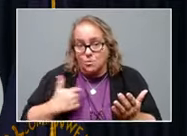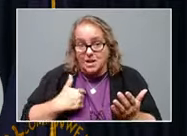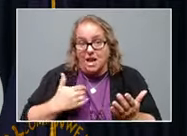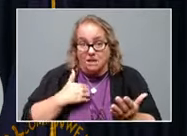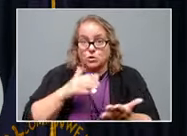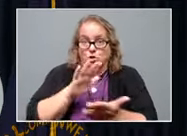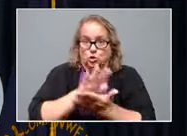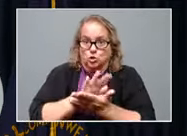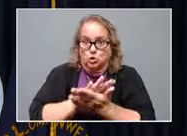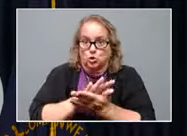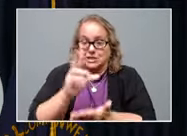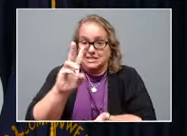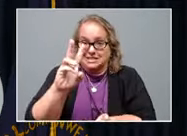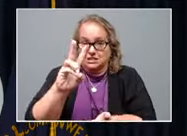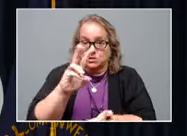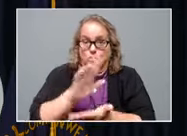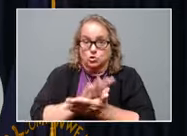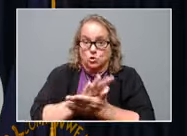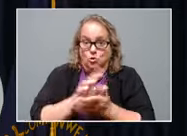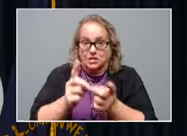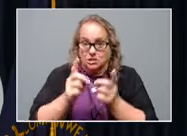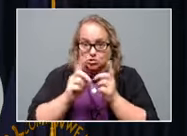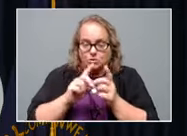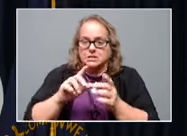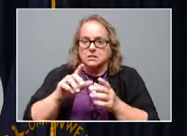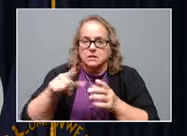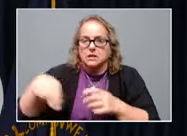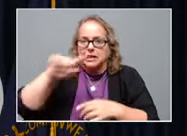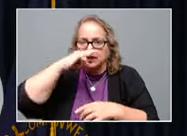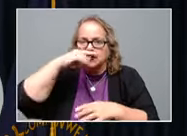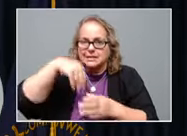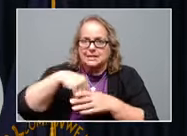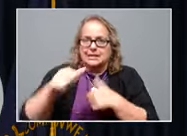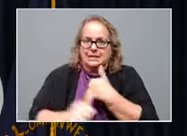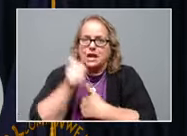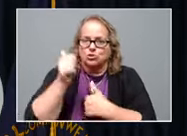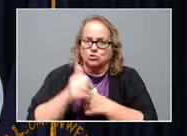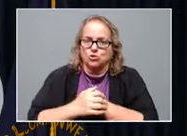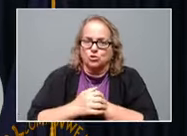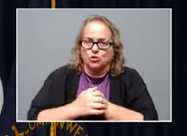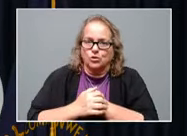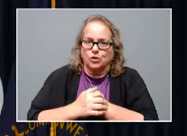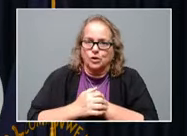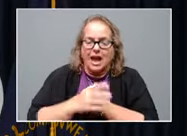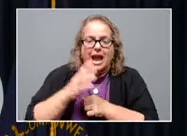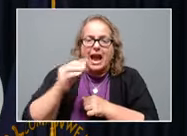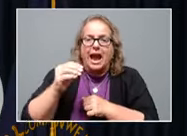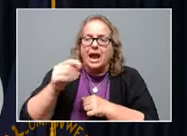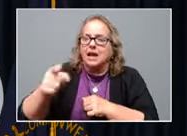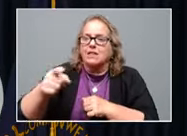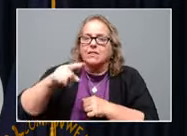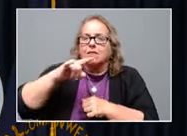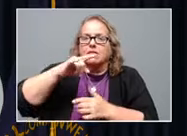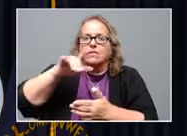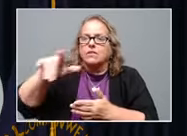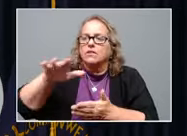huge amounts of danger, and the districts don't have the courage to do the very basic to protect them